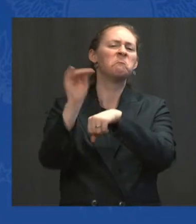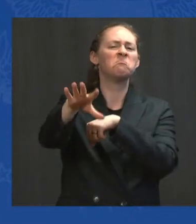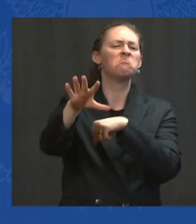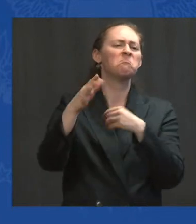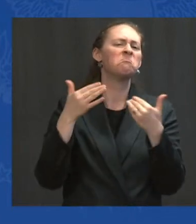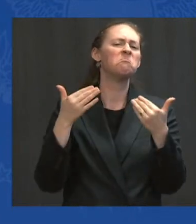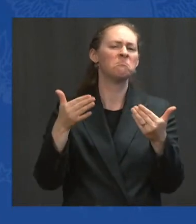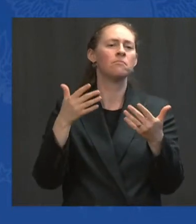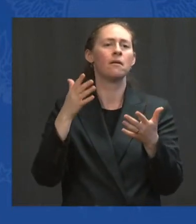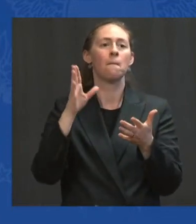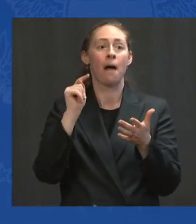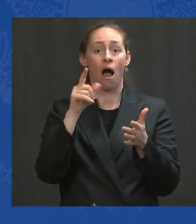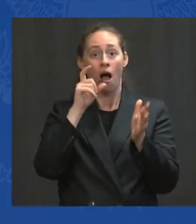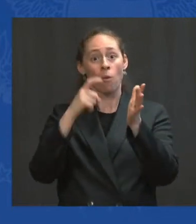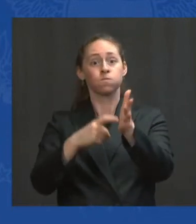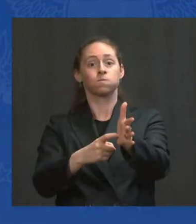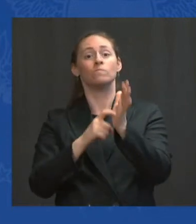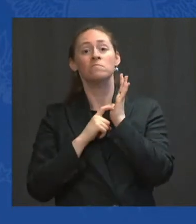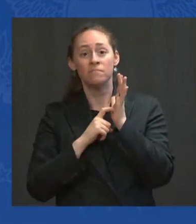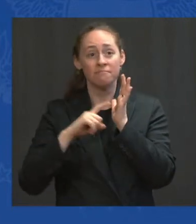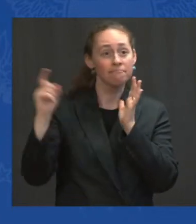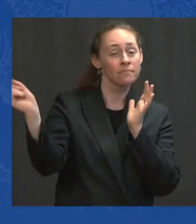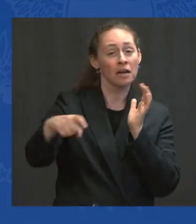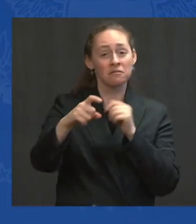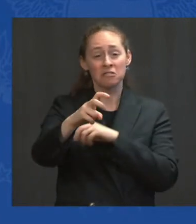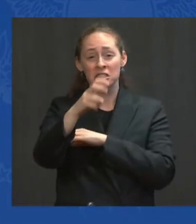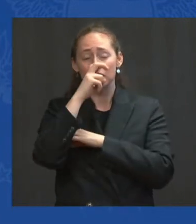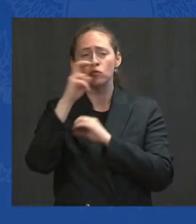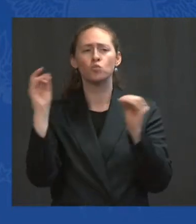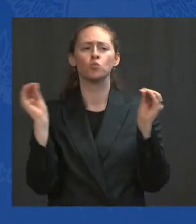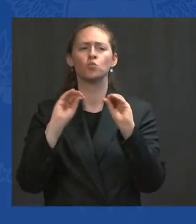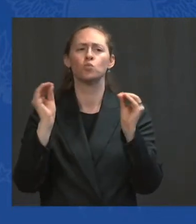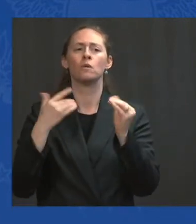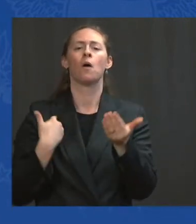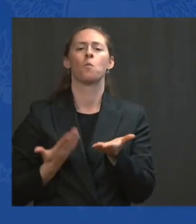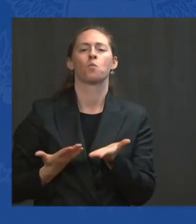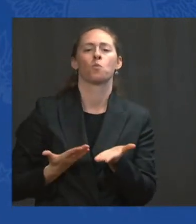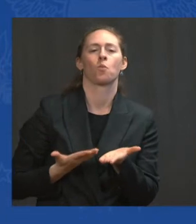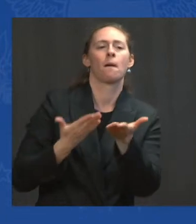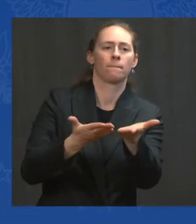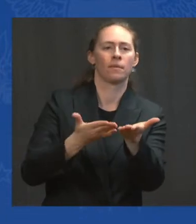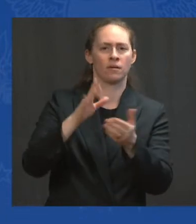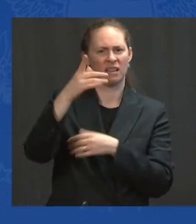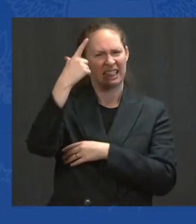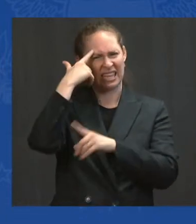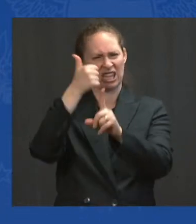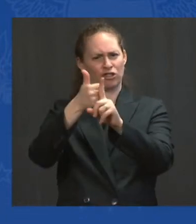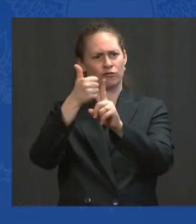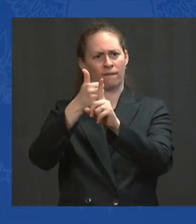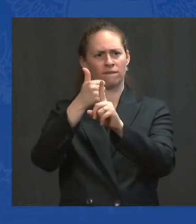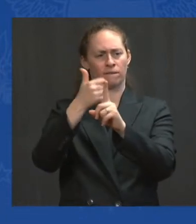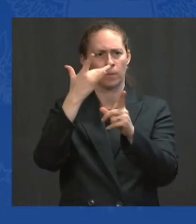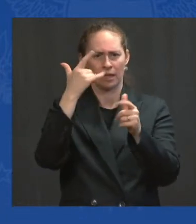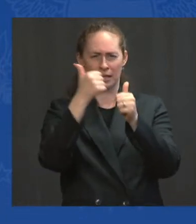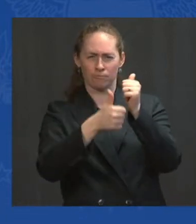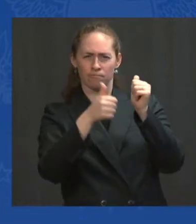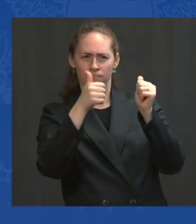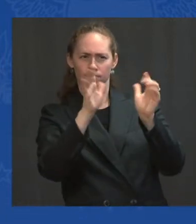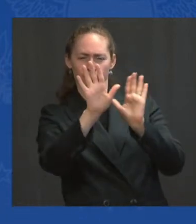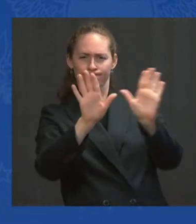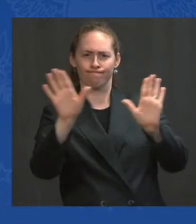a mask recommendation. That's just for consideration of each individual has their